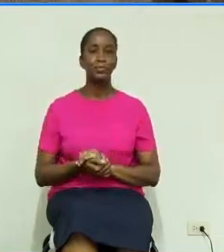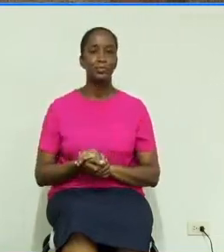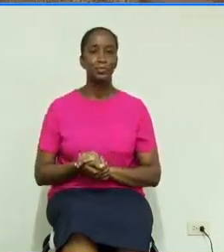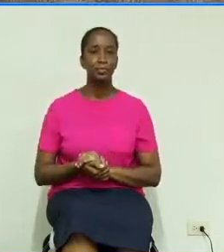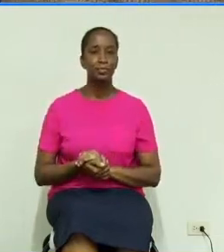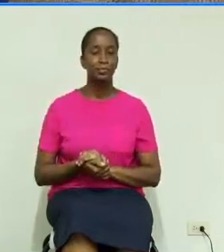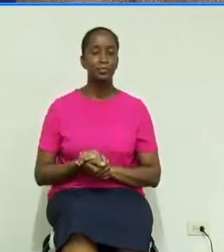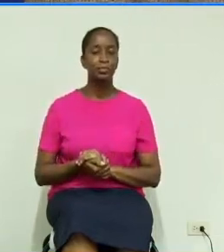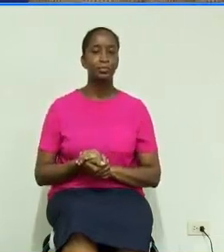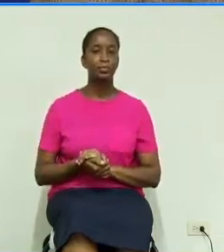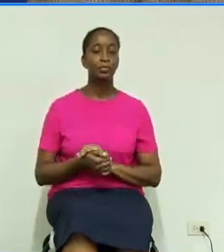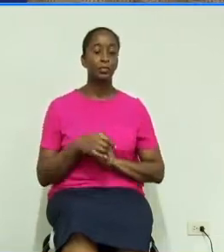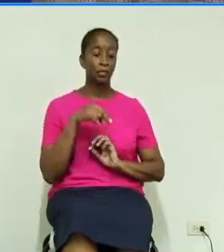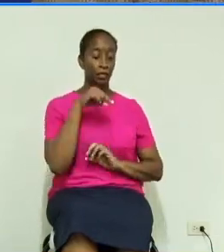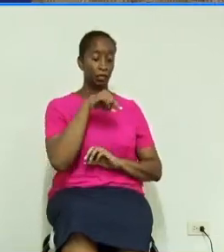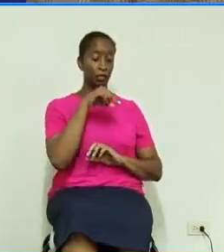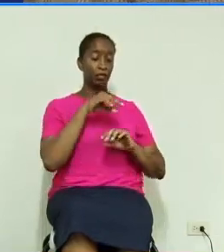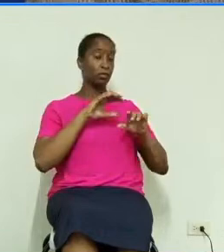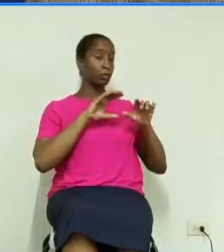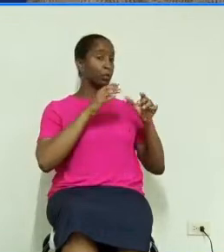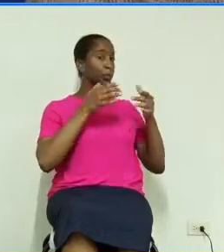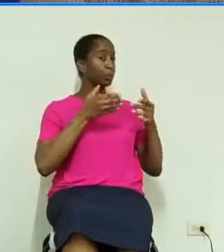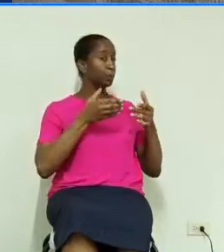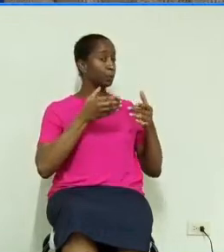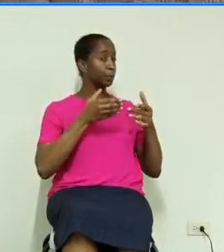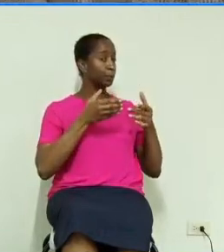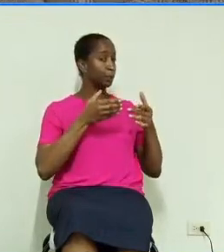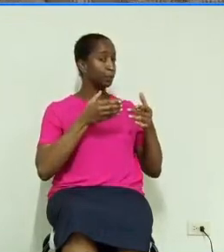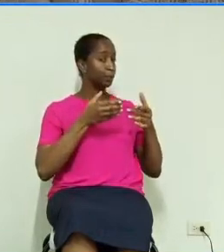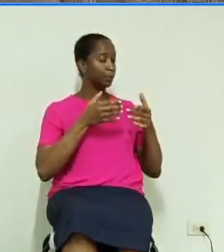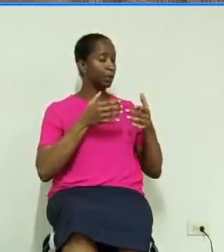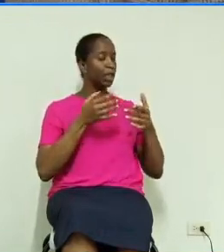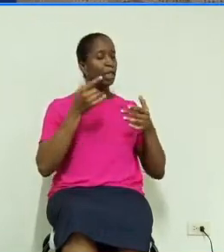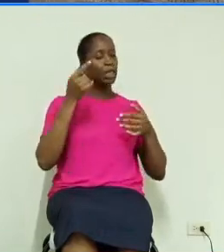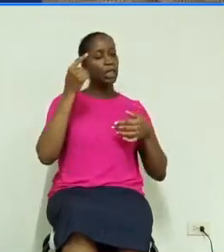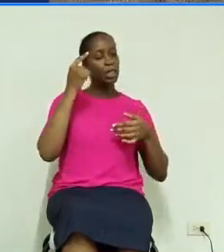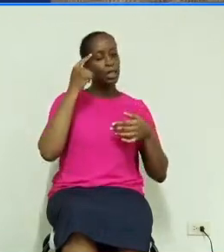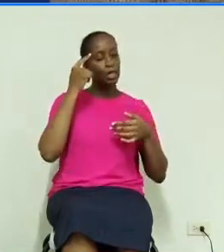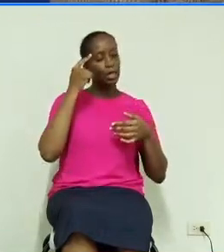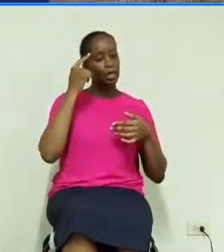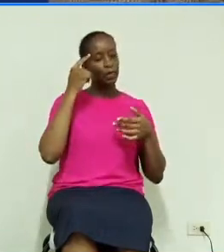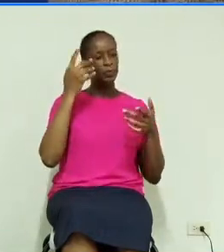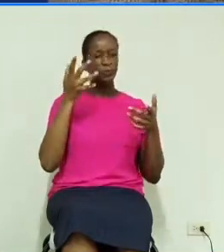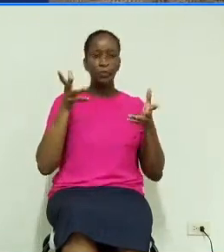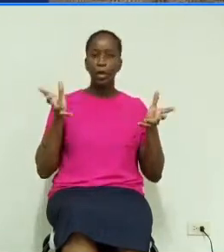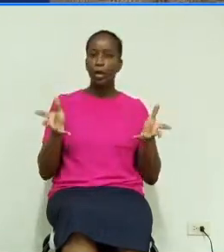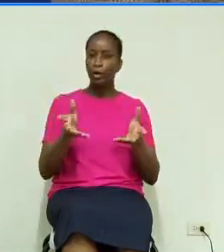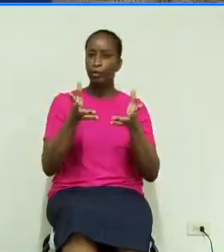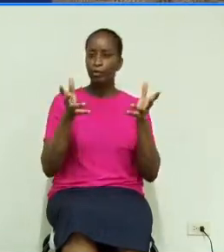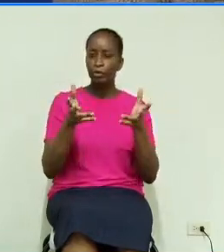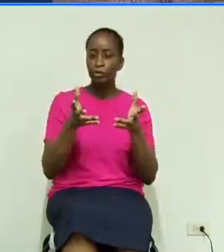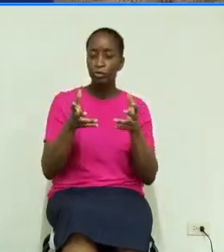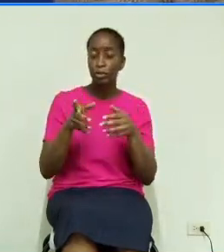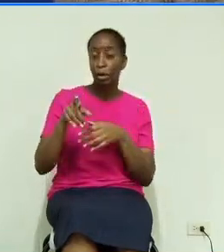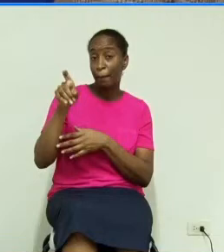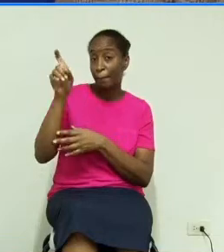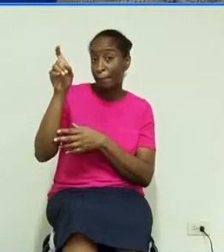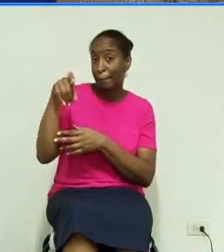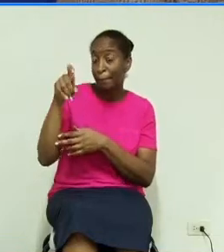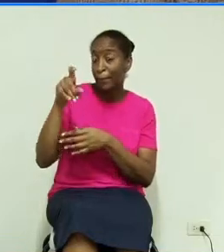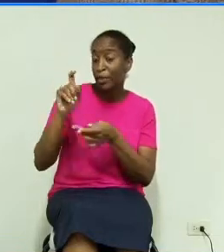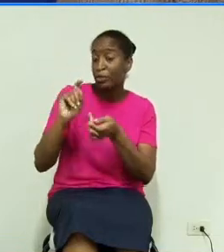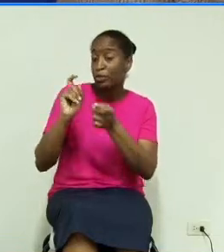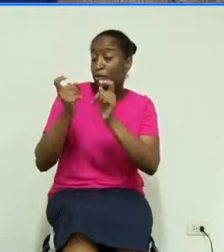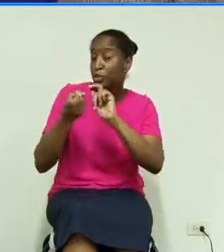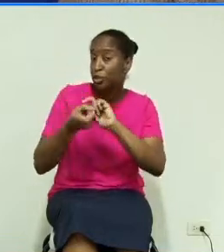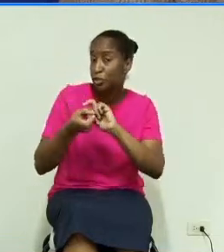to be change, and if so, what type of change, that you need to examine what were the shortcomings of